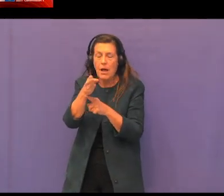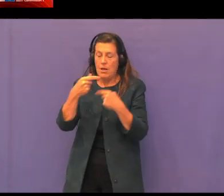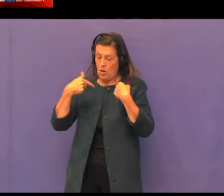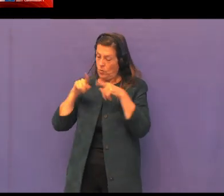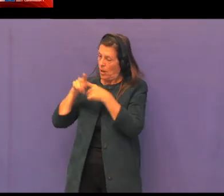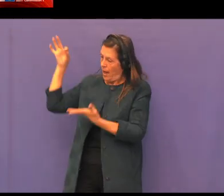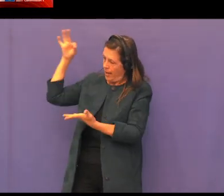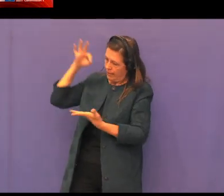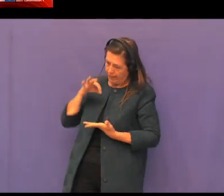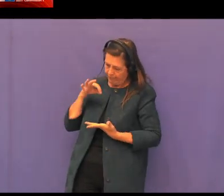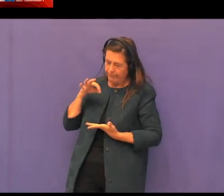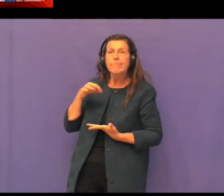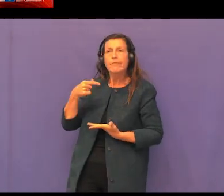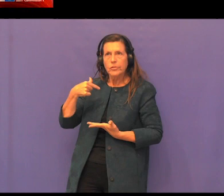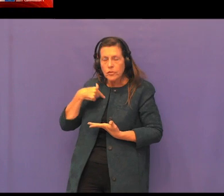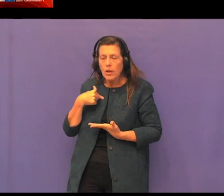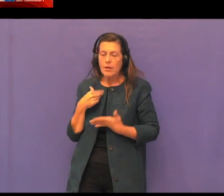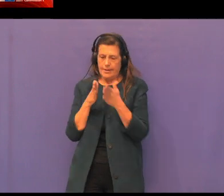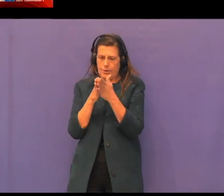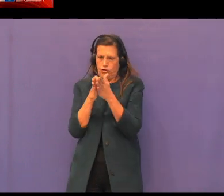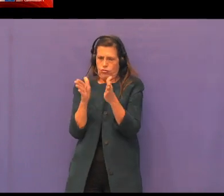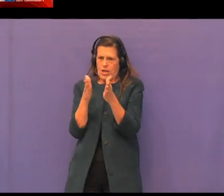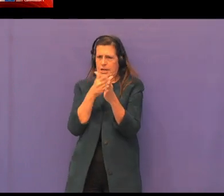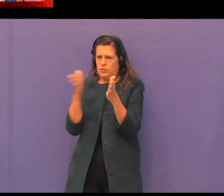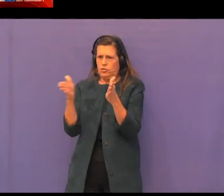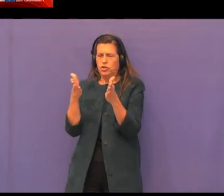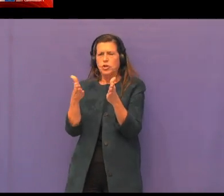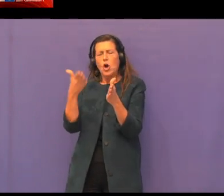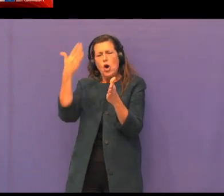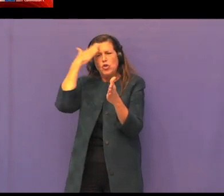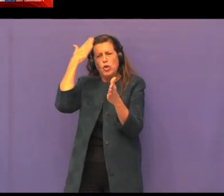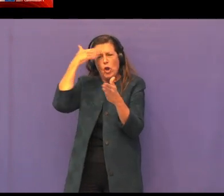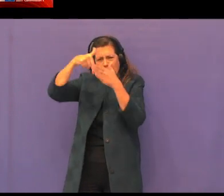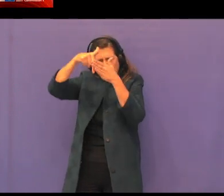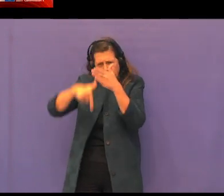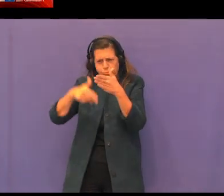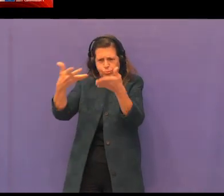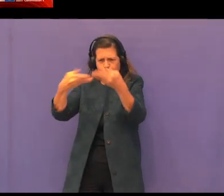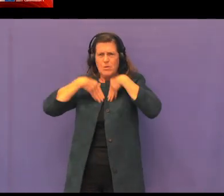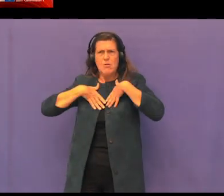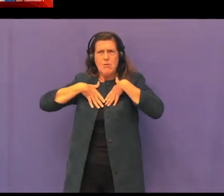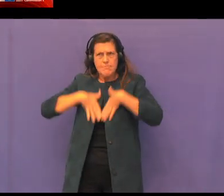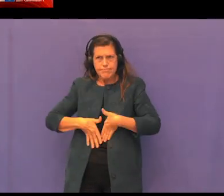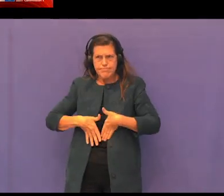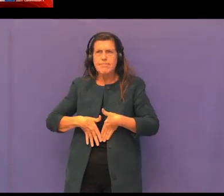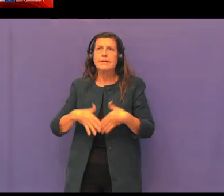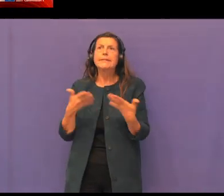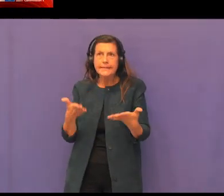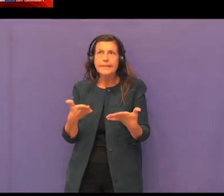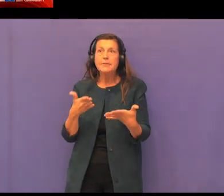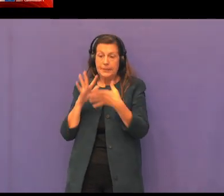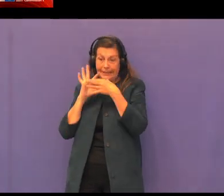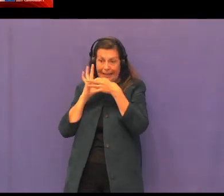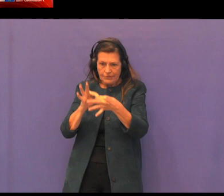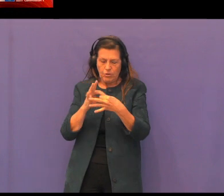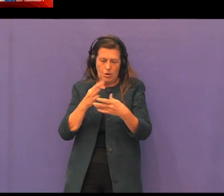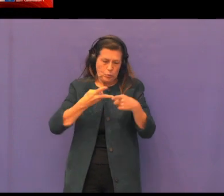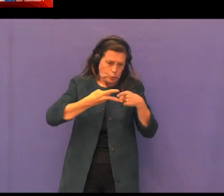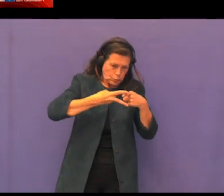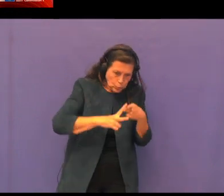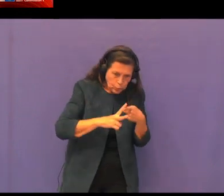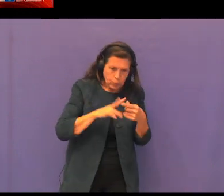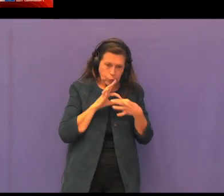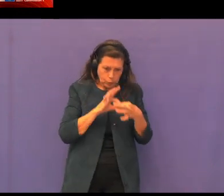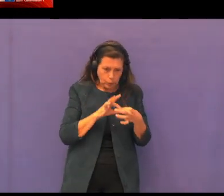kind of knowing interaction with tools, to be able to think about the context to